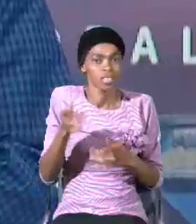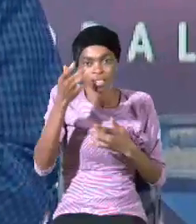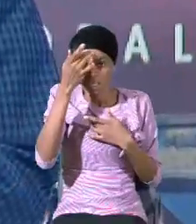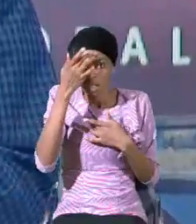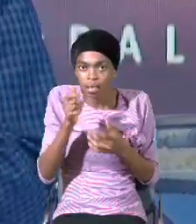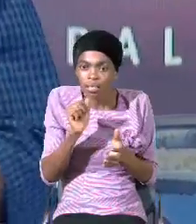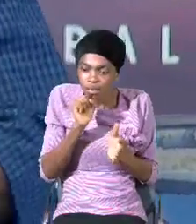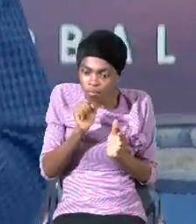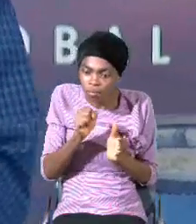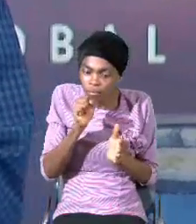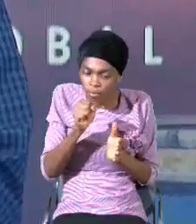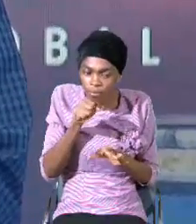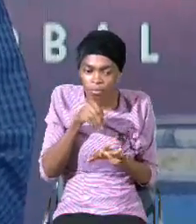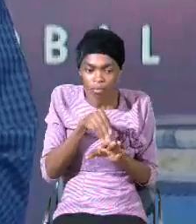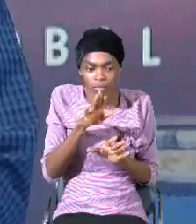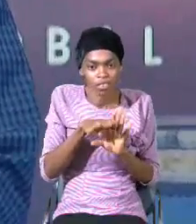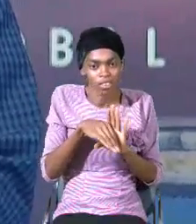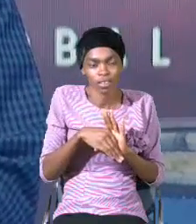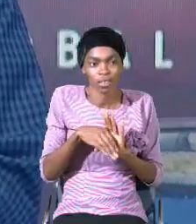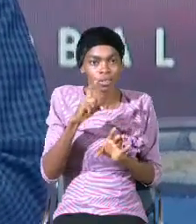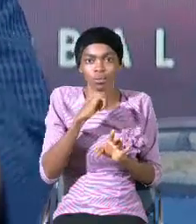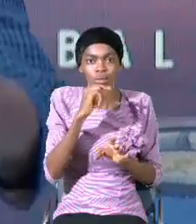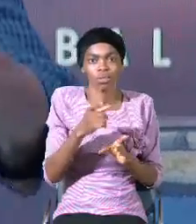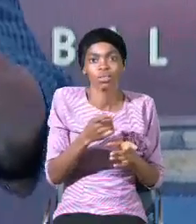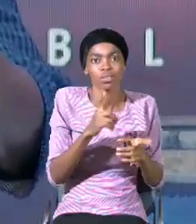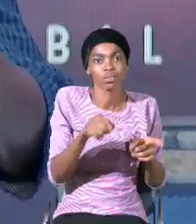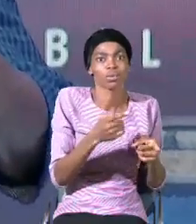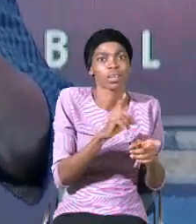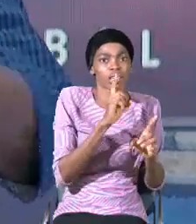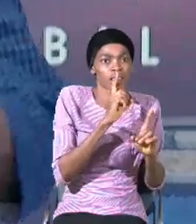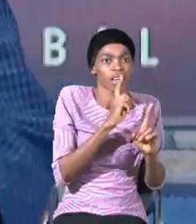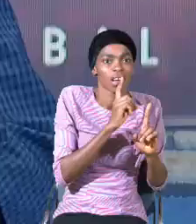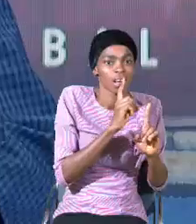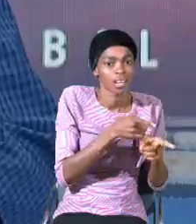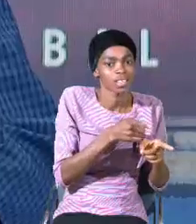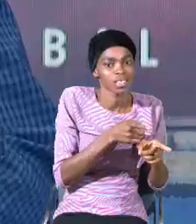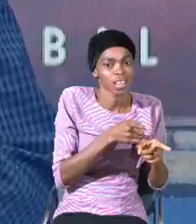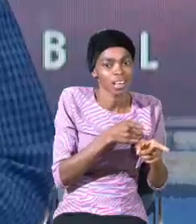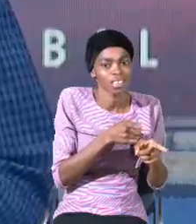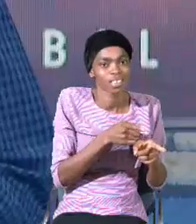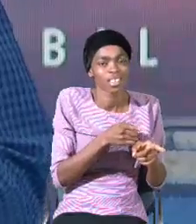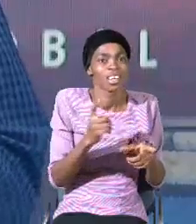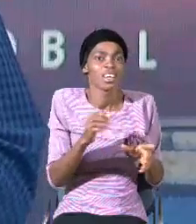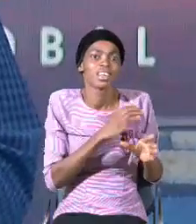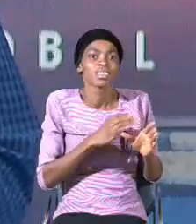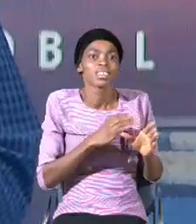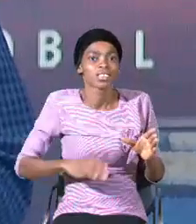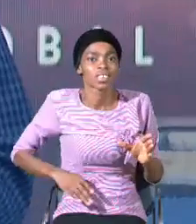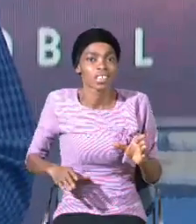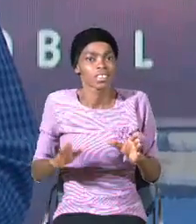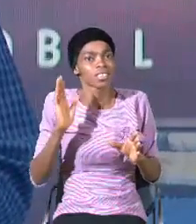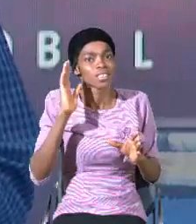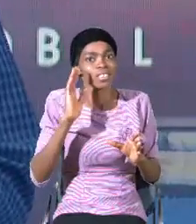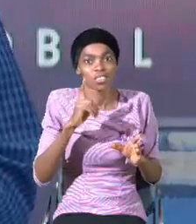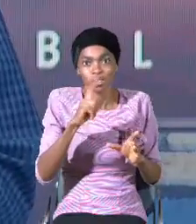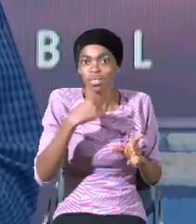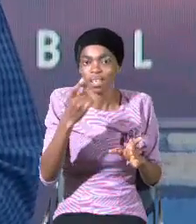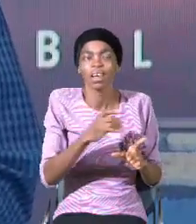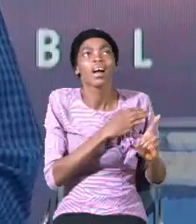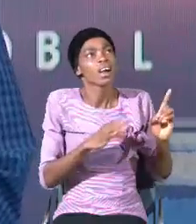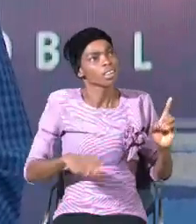door, you will not go and answer the door and say, Christ who abides in you, answer the door for me.